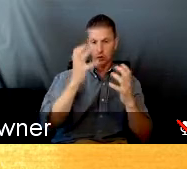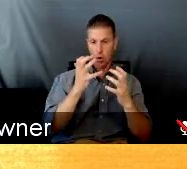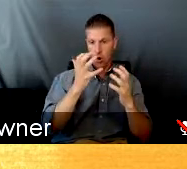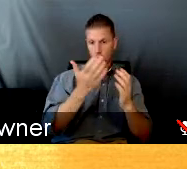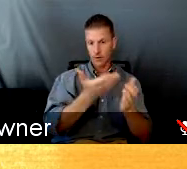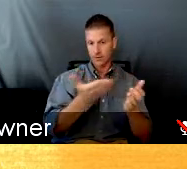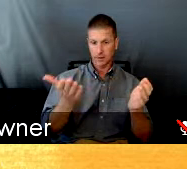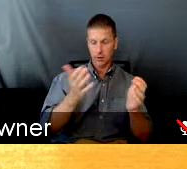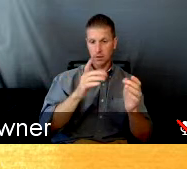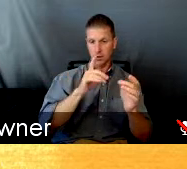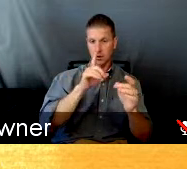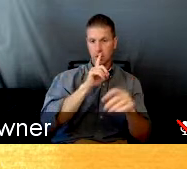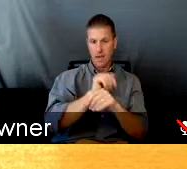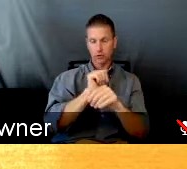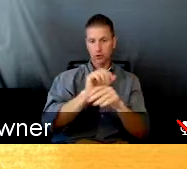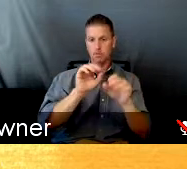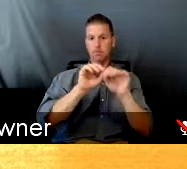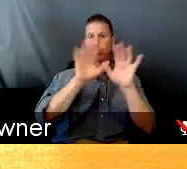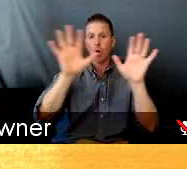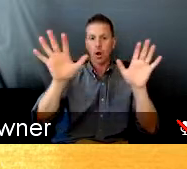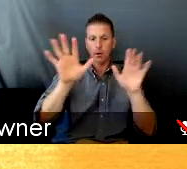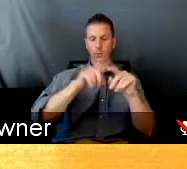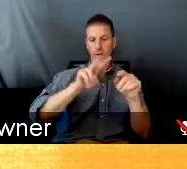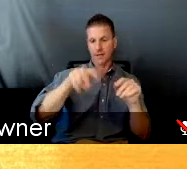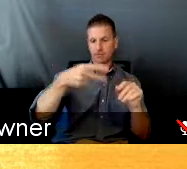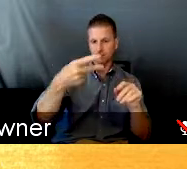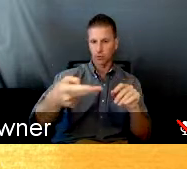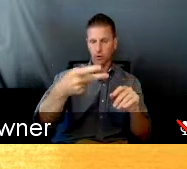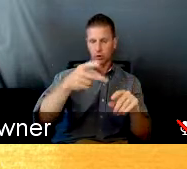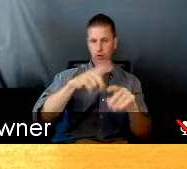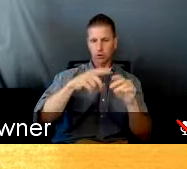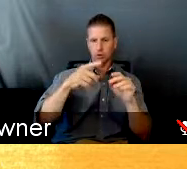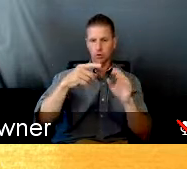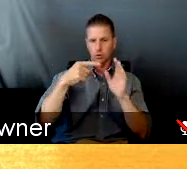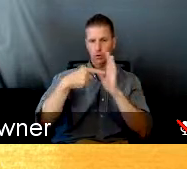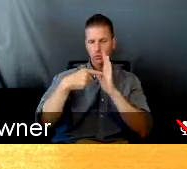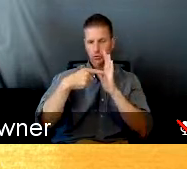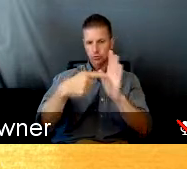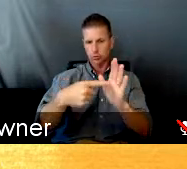actually brighter, but I've inverted to show the